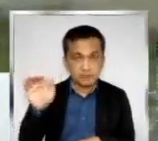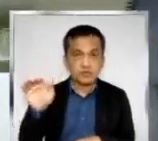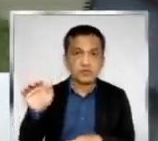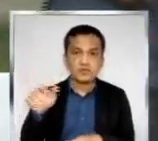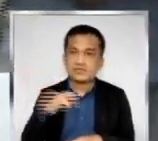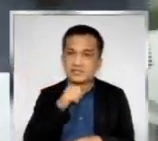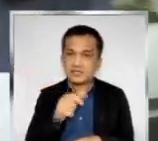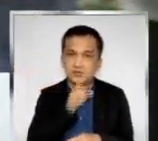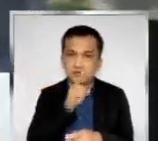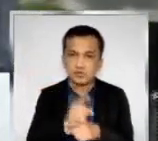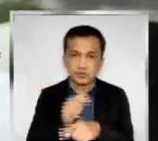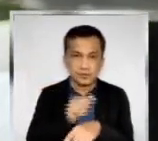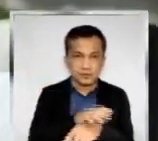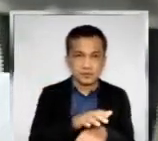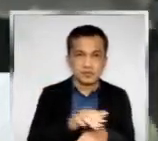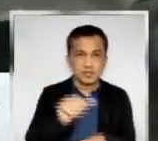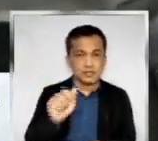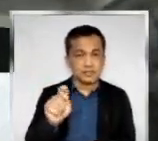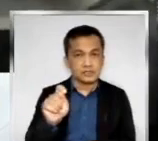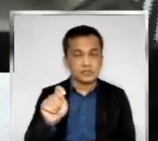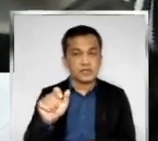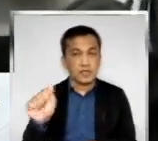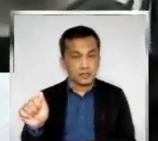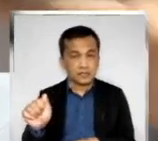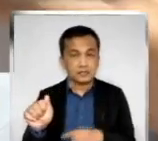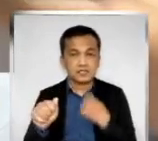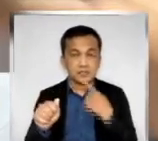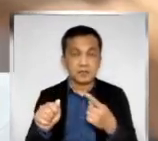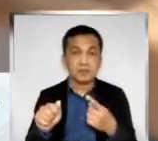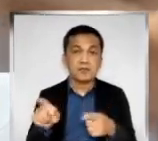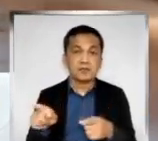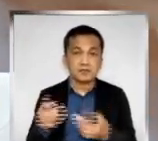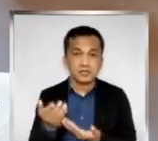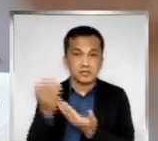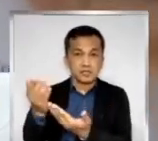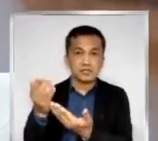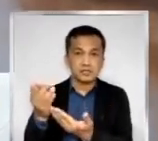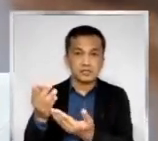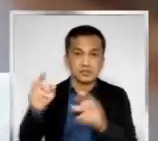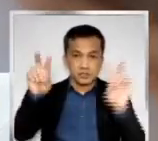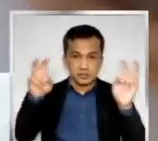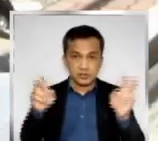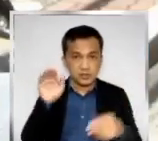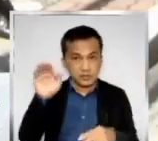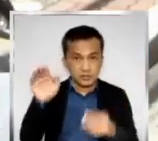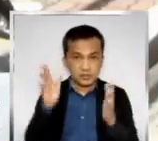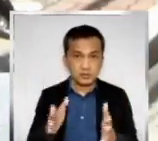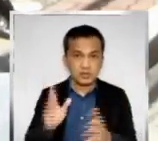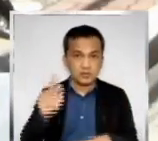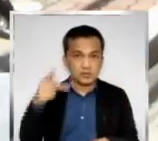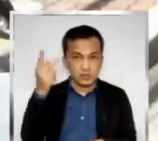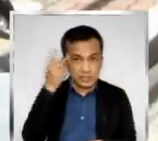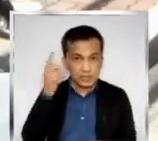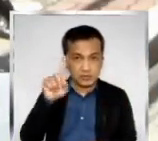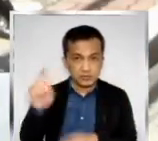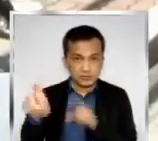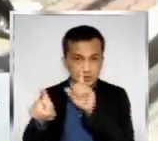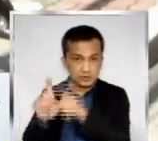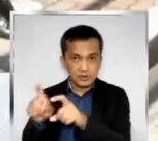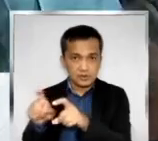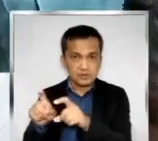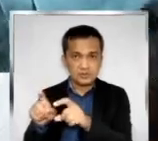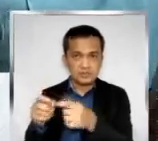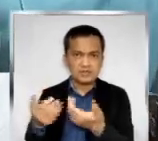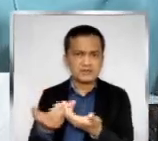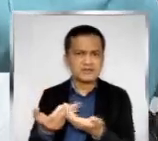ng Anti-Terrorism Act. Ang mga inihaing issue rin daw ng petitioners ay mga political question na labas na raw sa jurisdiction ng